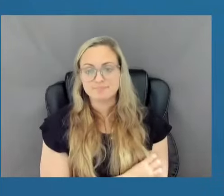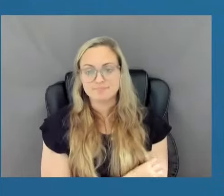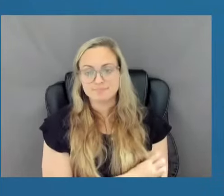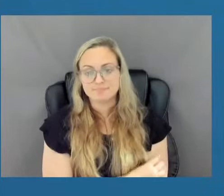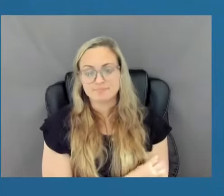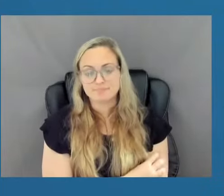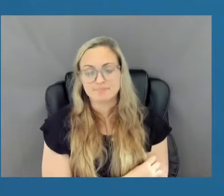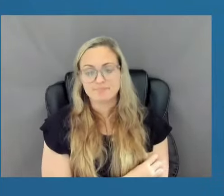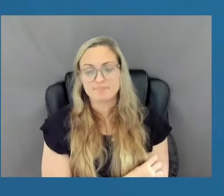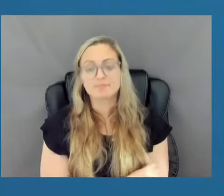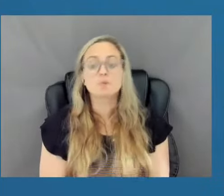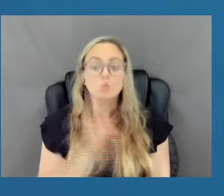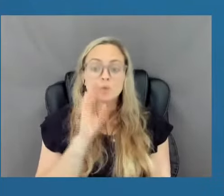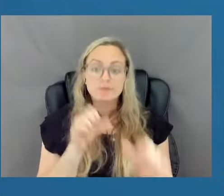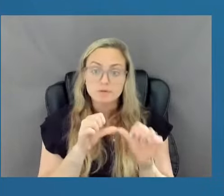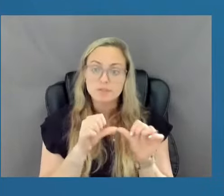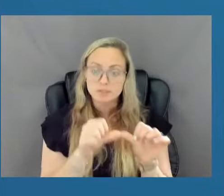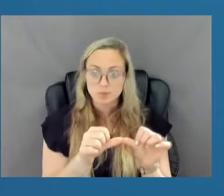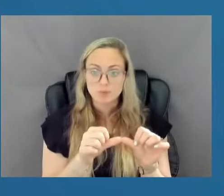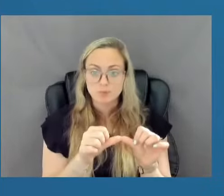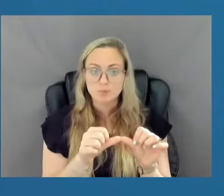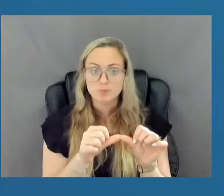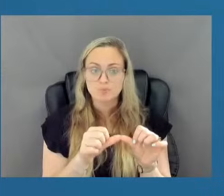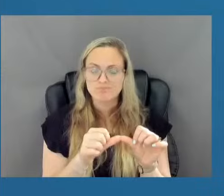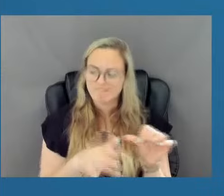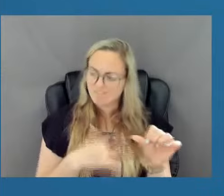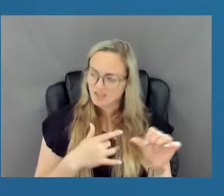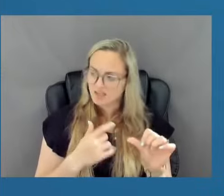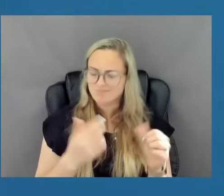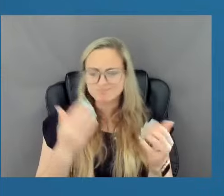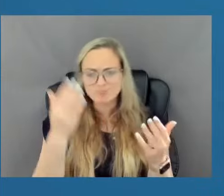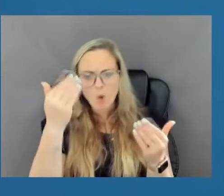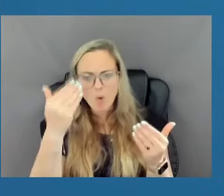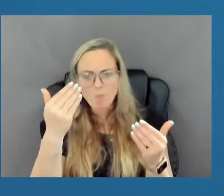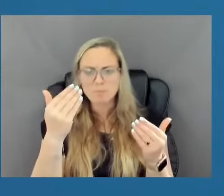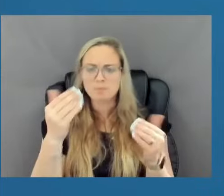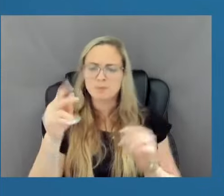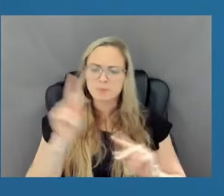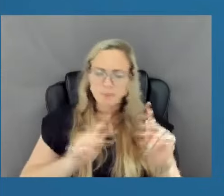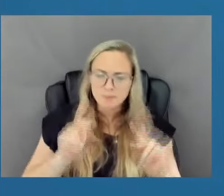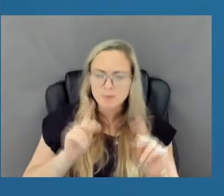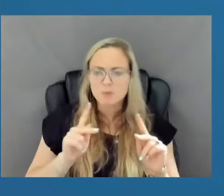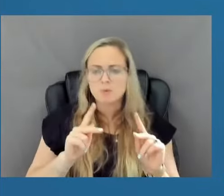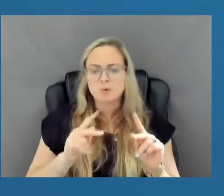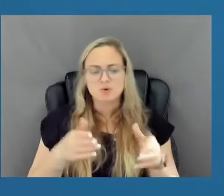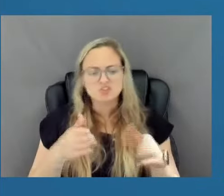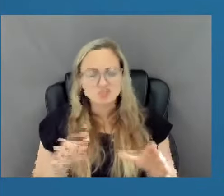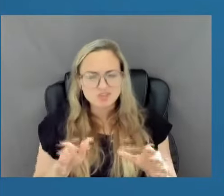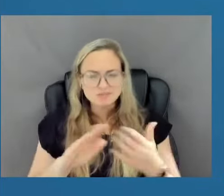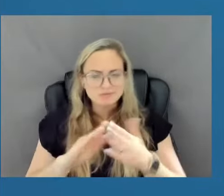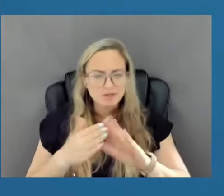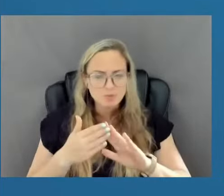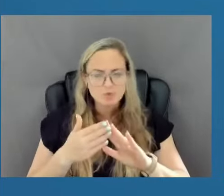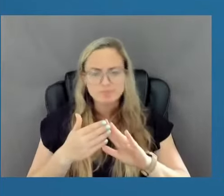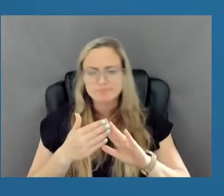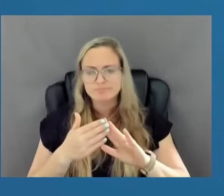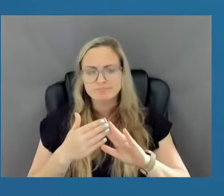we're going to continue the sense of hope in our people, in our streets, in our neighborhoods, in our community, our